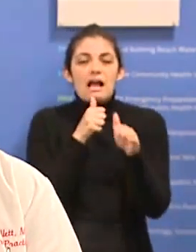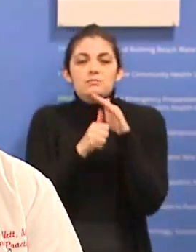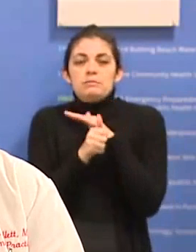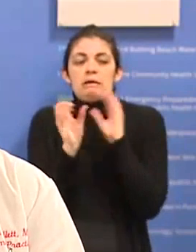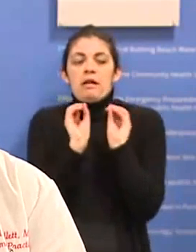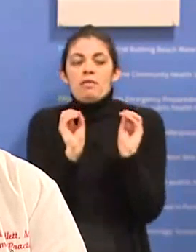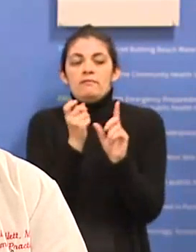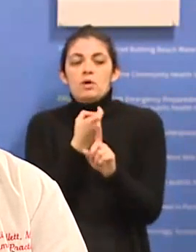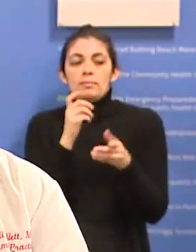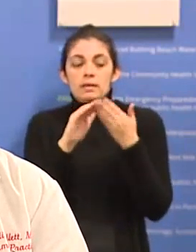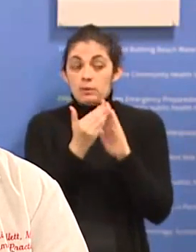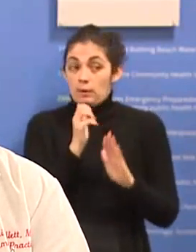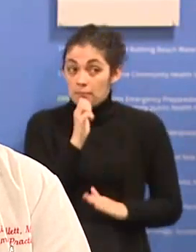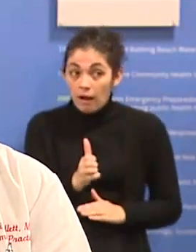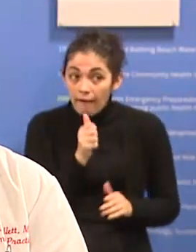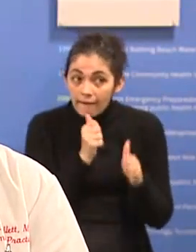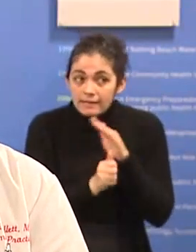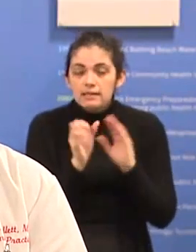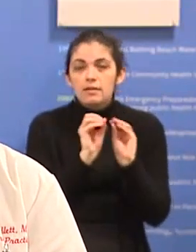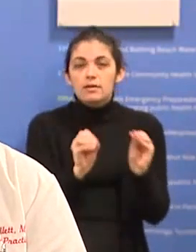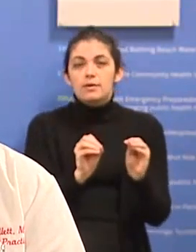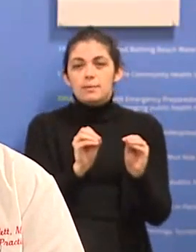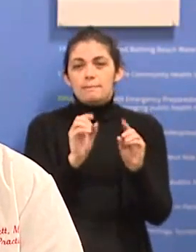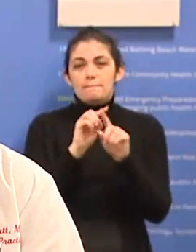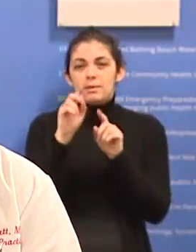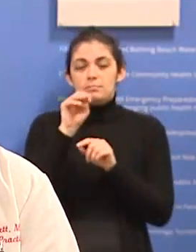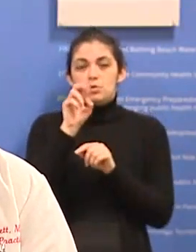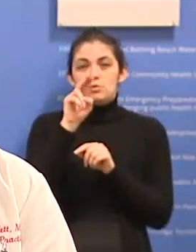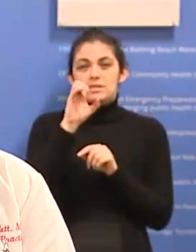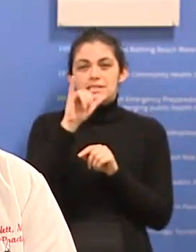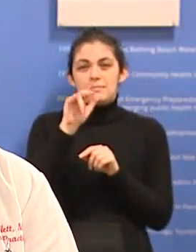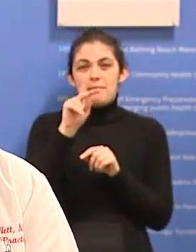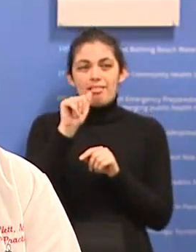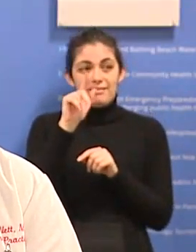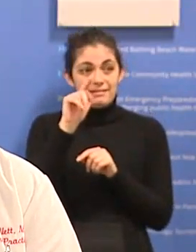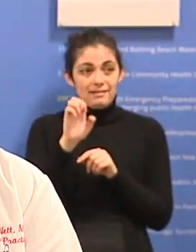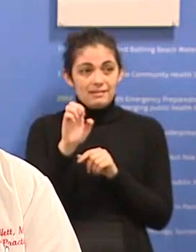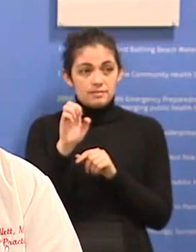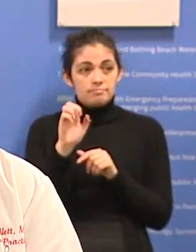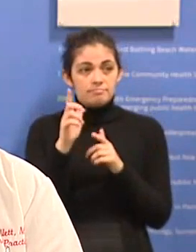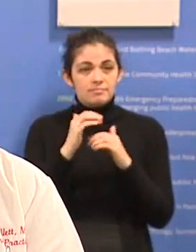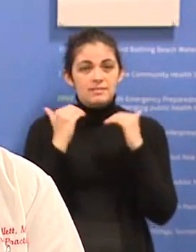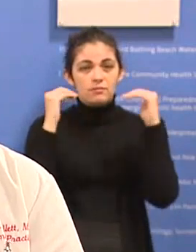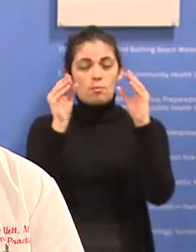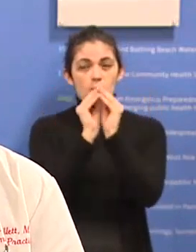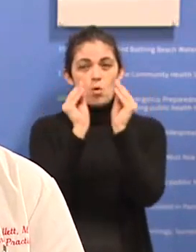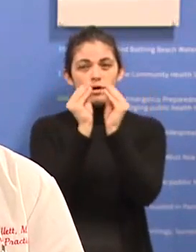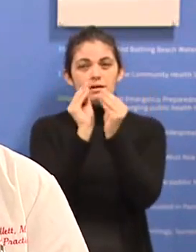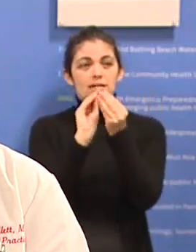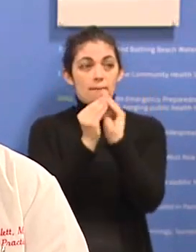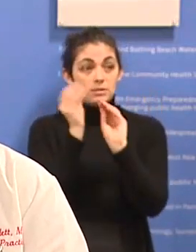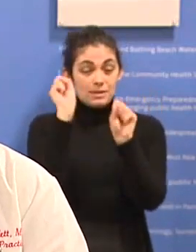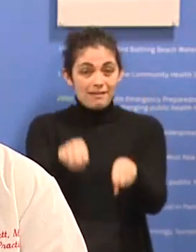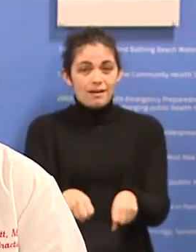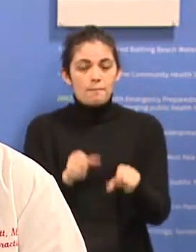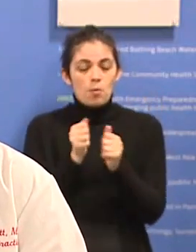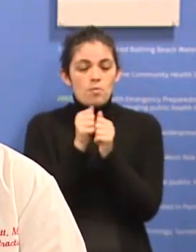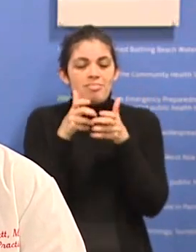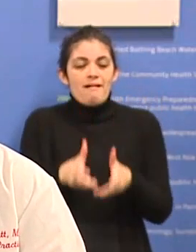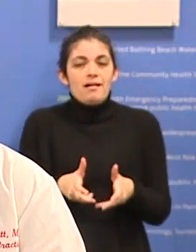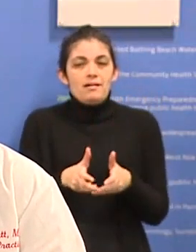from the community, and I want to be clear about that. So at the municipality level, once we begin to have larger numbers of data, we can do that. But